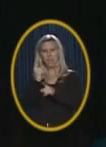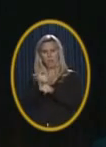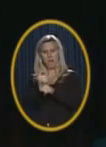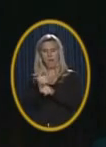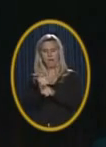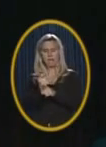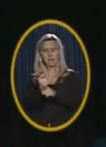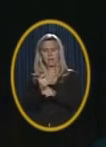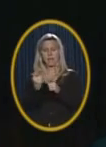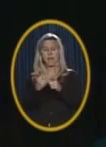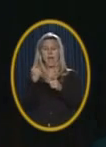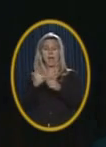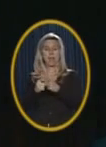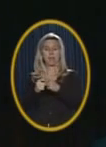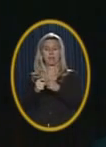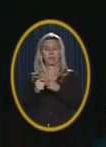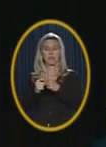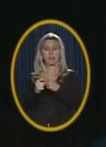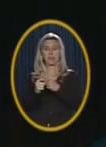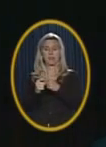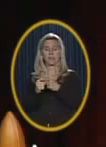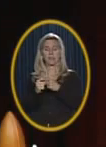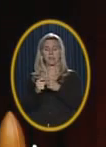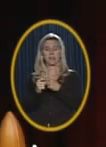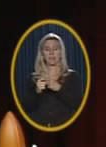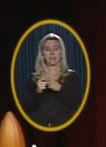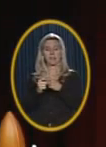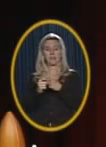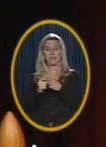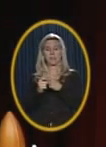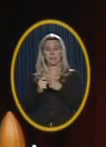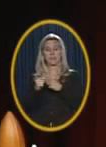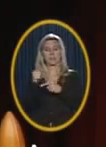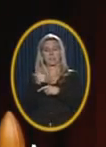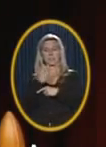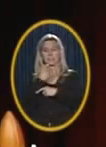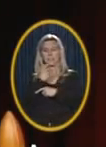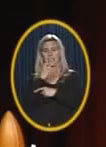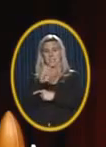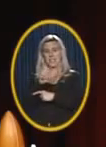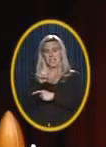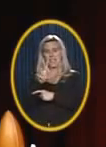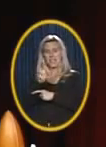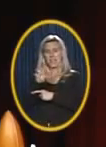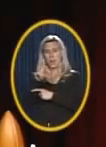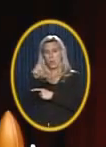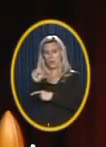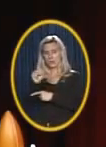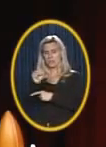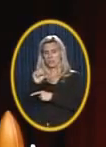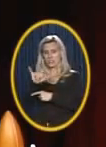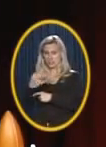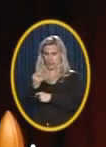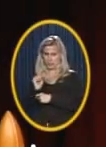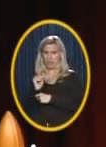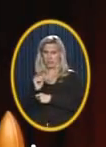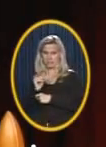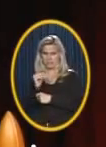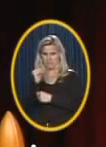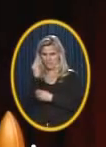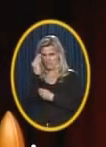then flew around, and he greased it on at Edwards, as only John can,